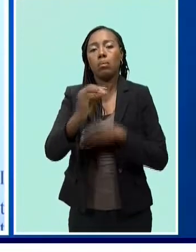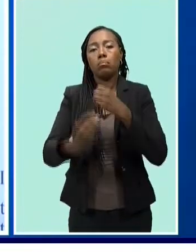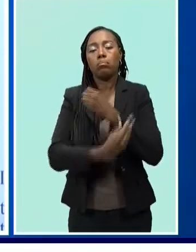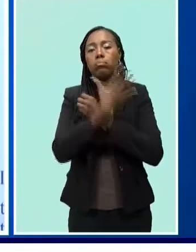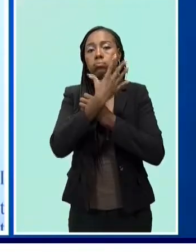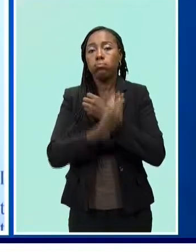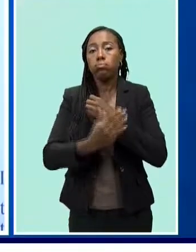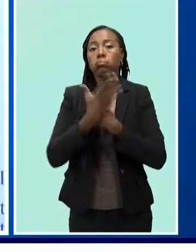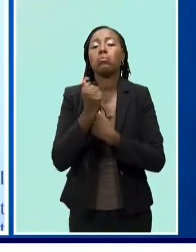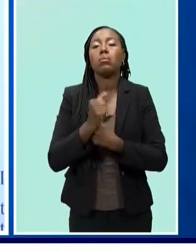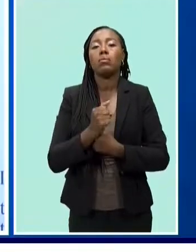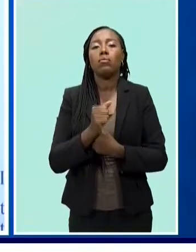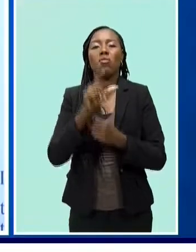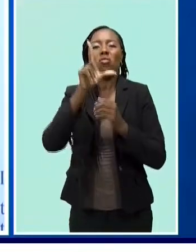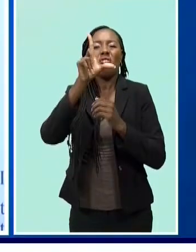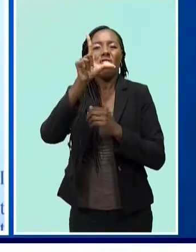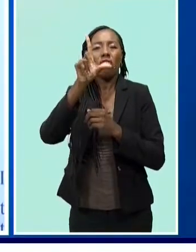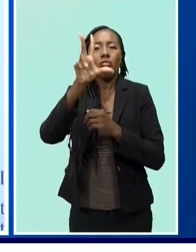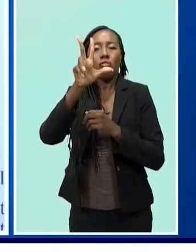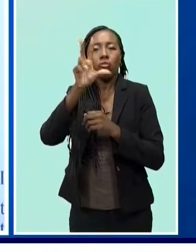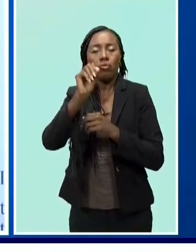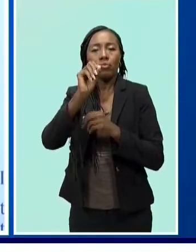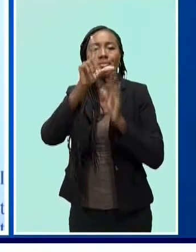had rented it for 30 minutes,